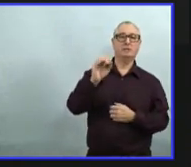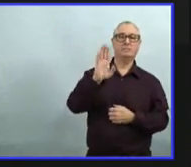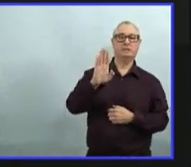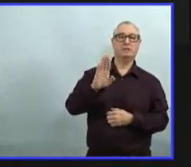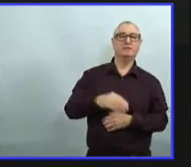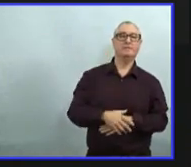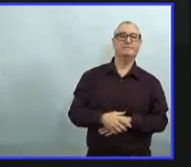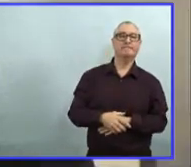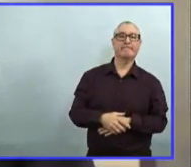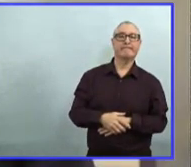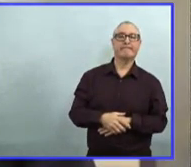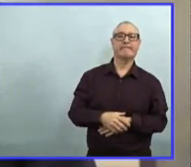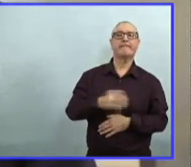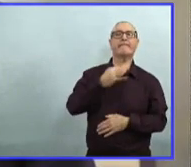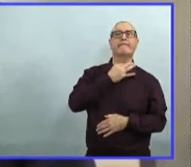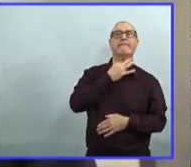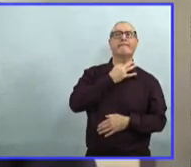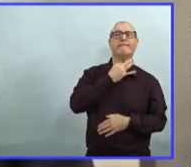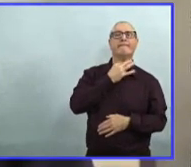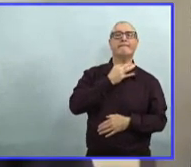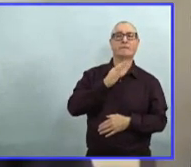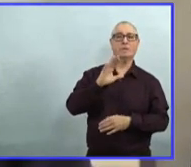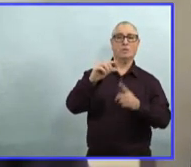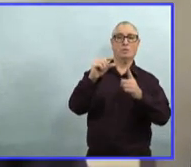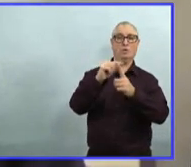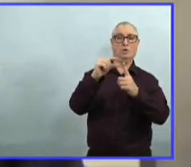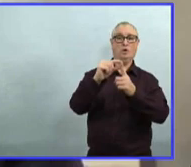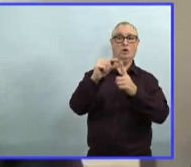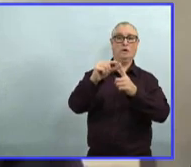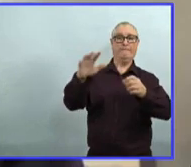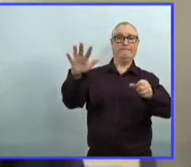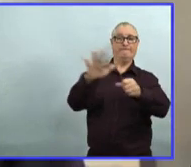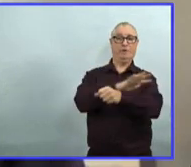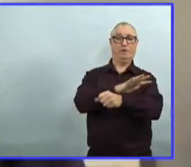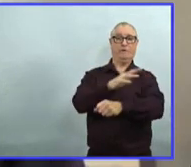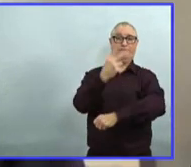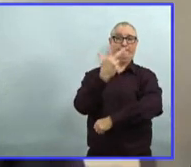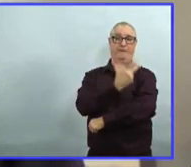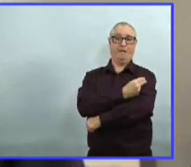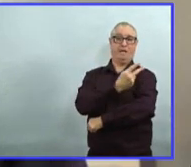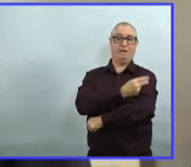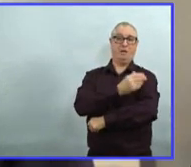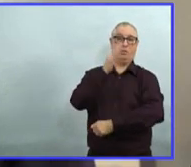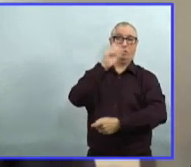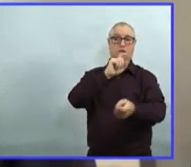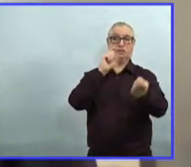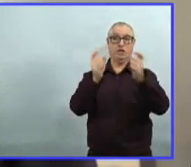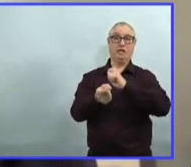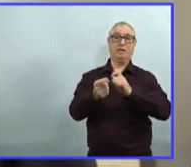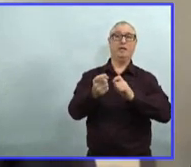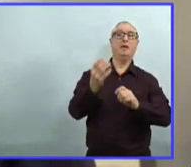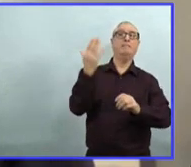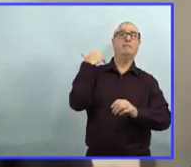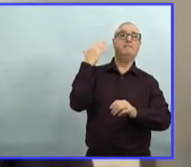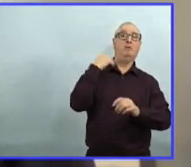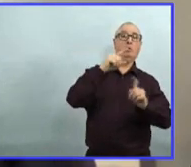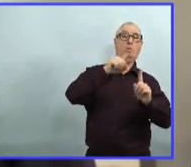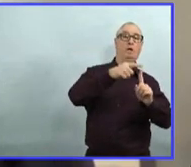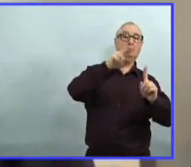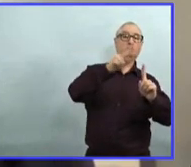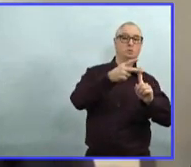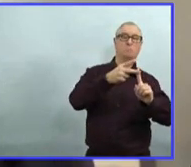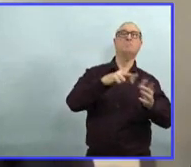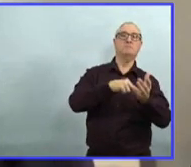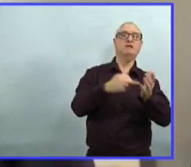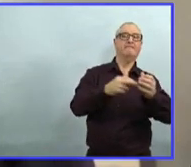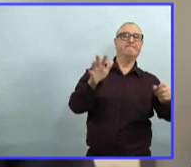soon? So we don't have a specific recommendation on that, but just like any